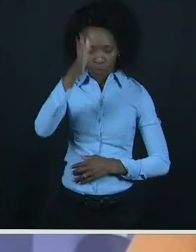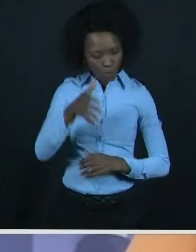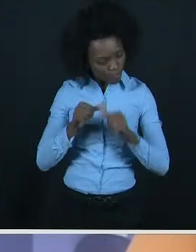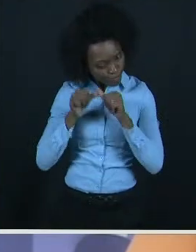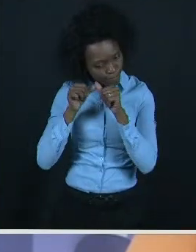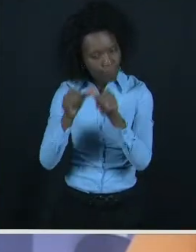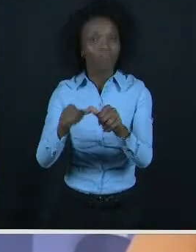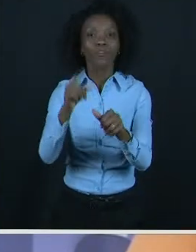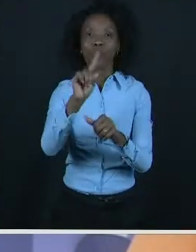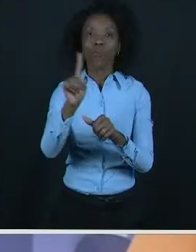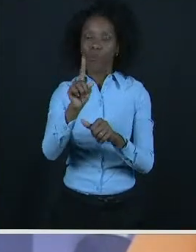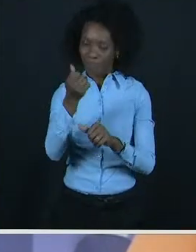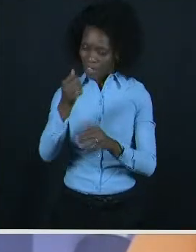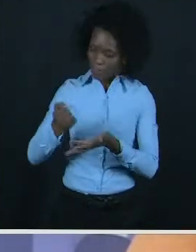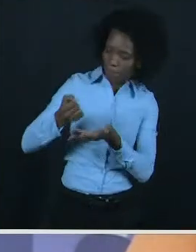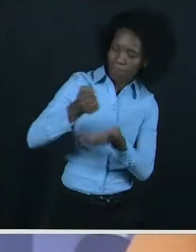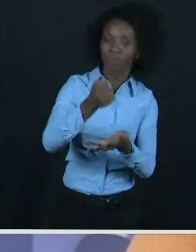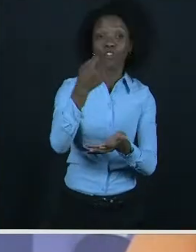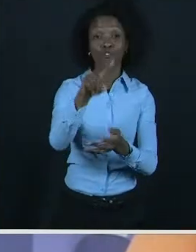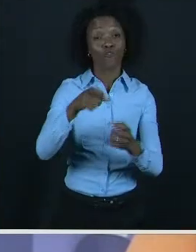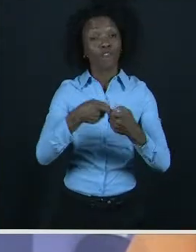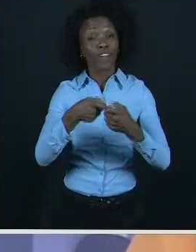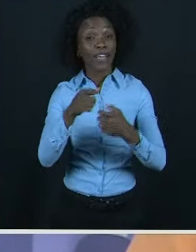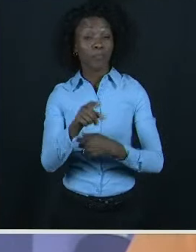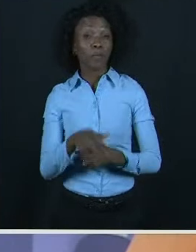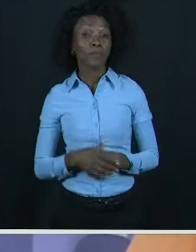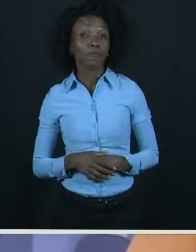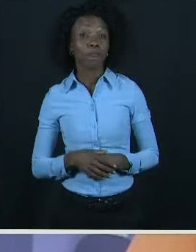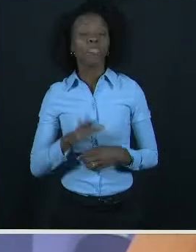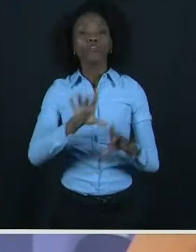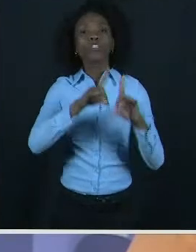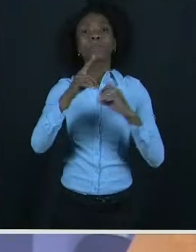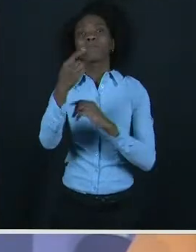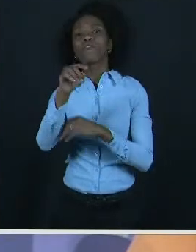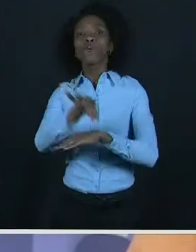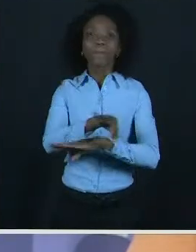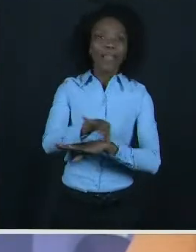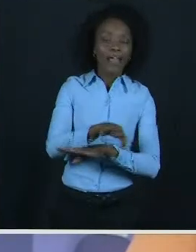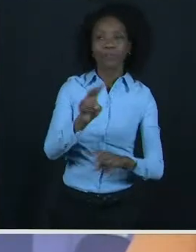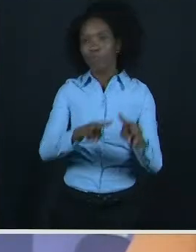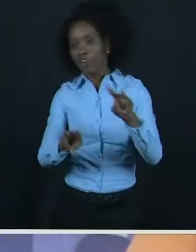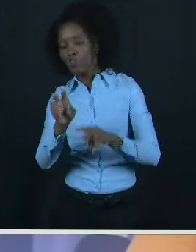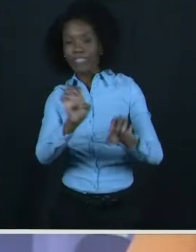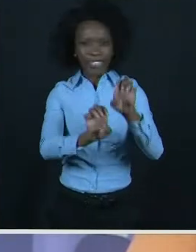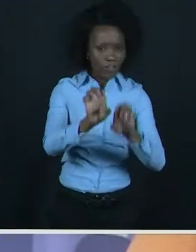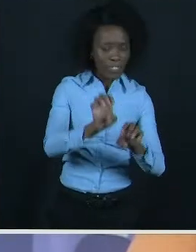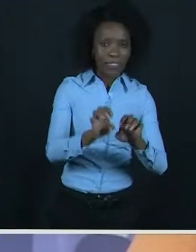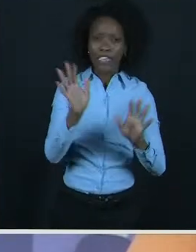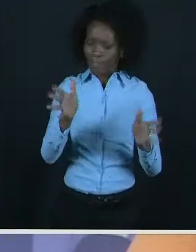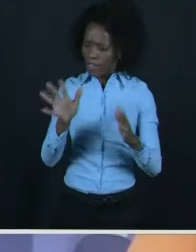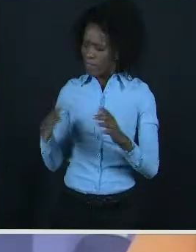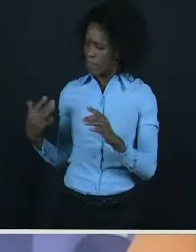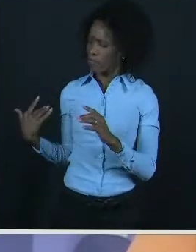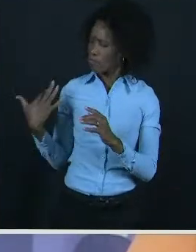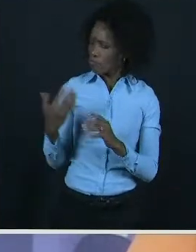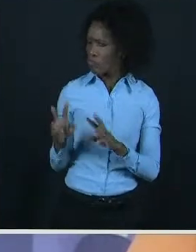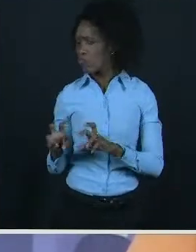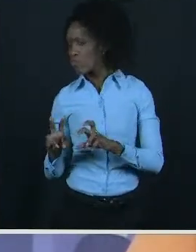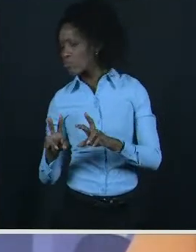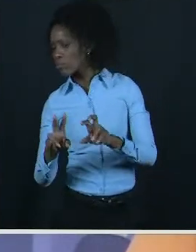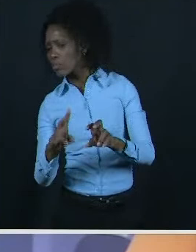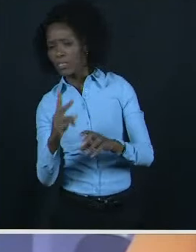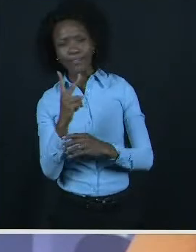our collective fight. The Department of Planning, Monitoring and Evaluation has been tracking expenditure of